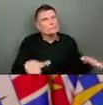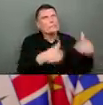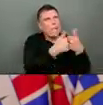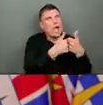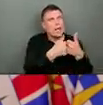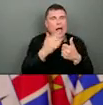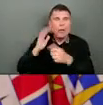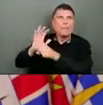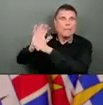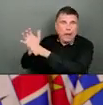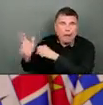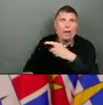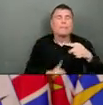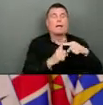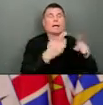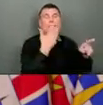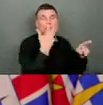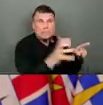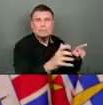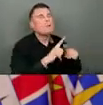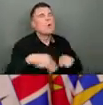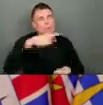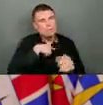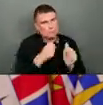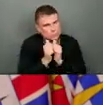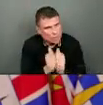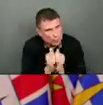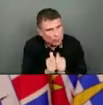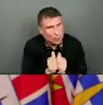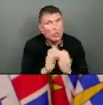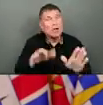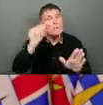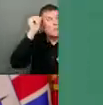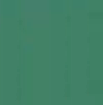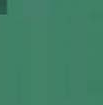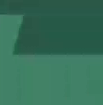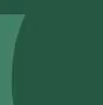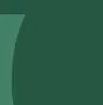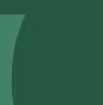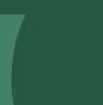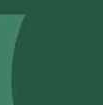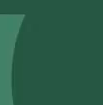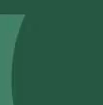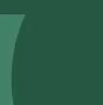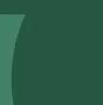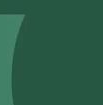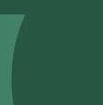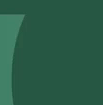And let's also, of course, remember to be kind, to be calm, and to be safe.